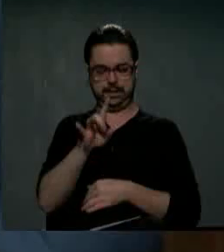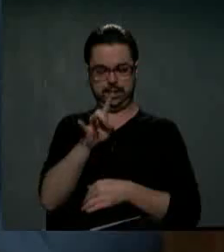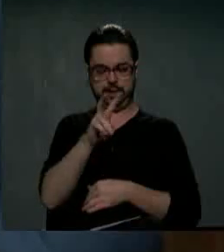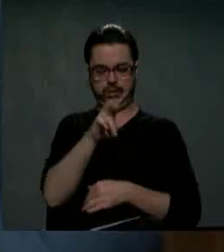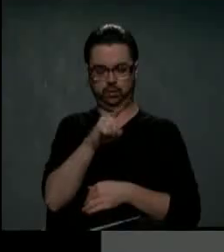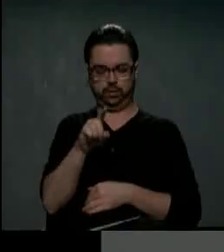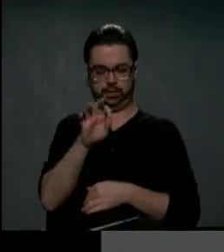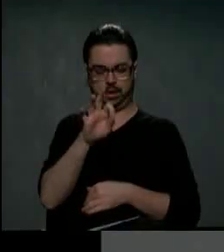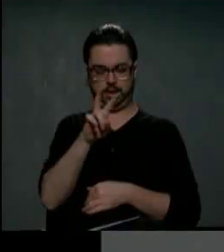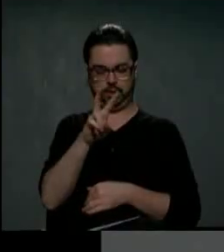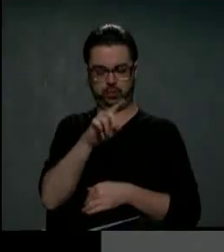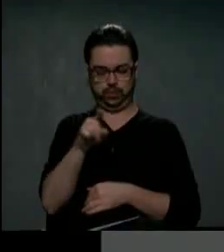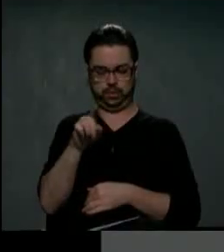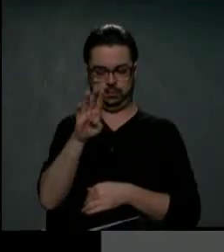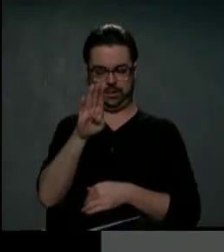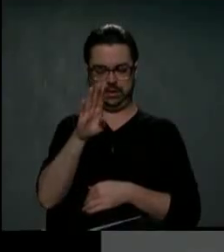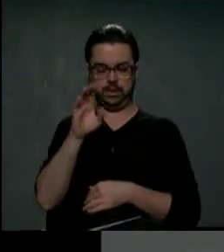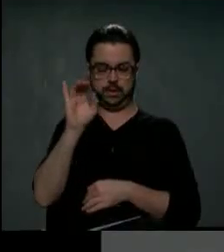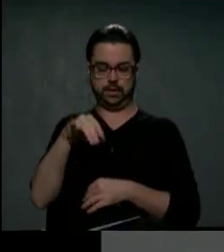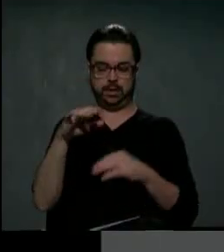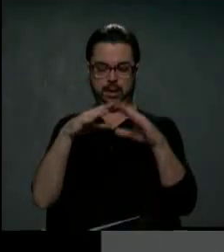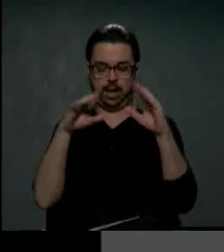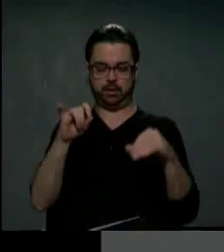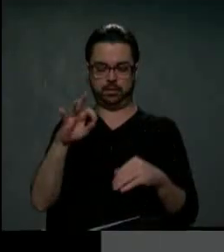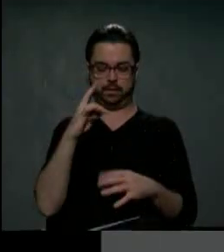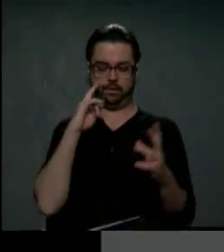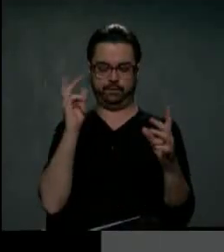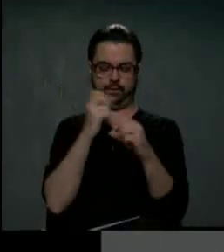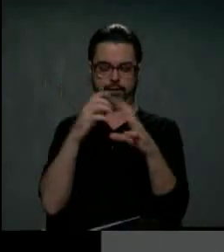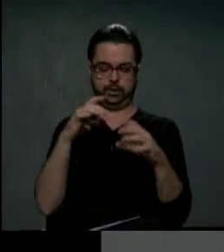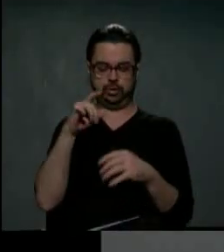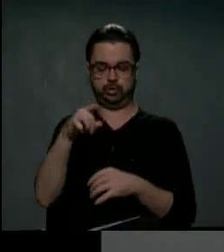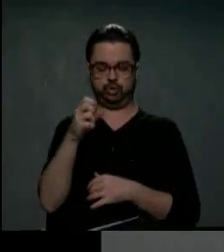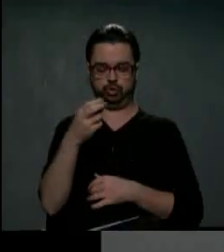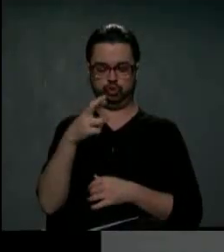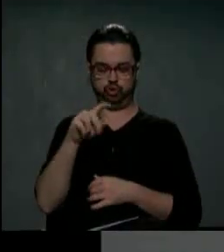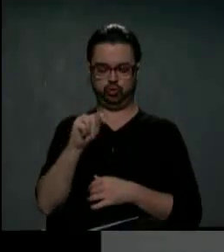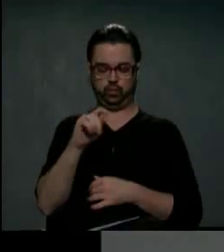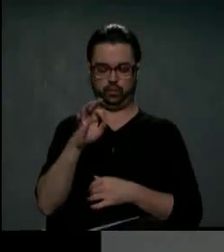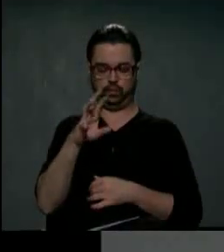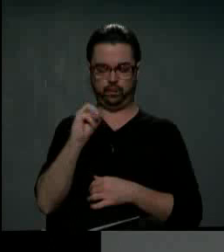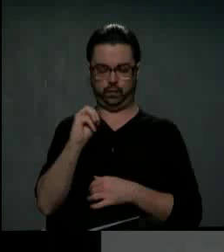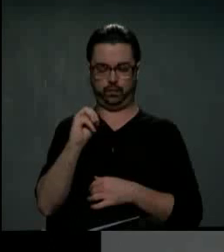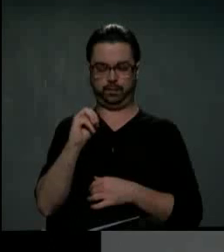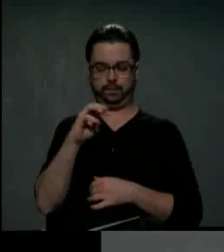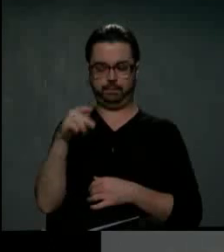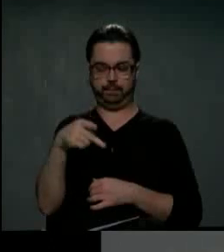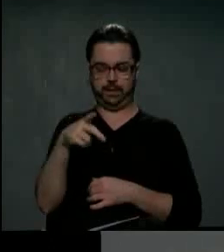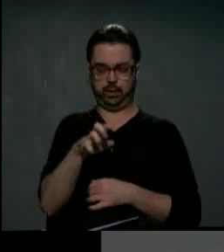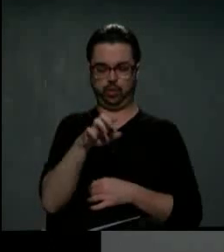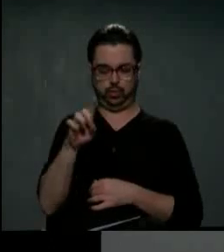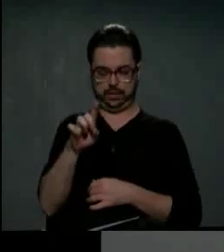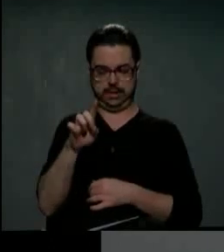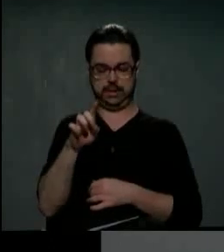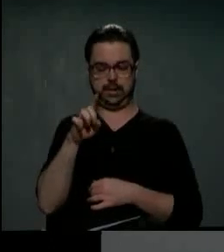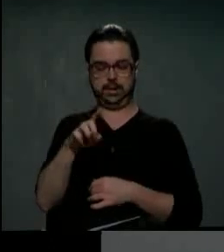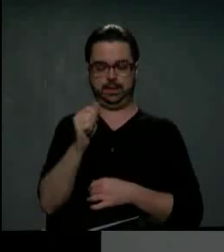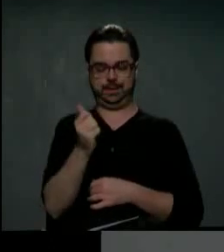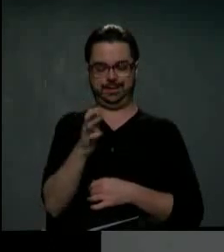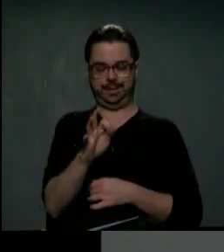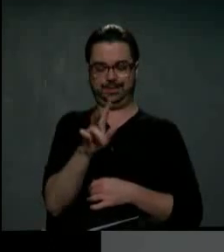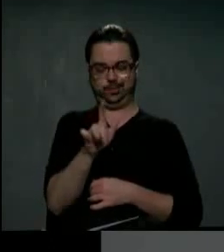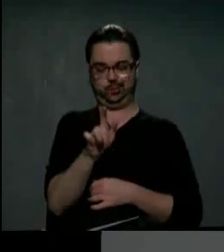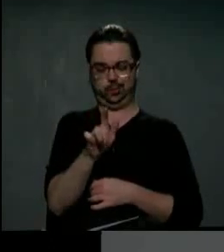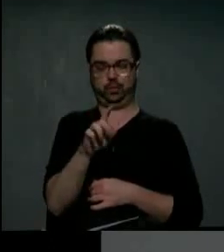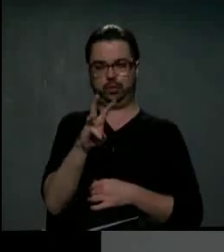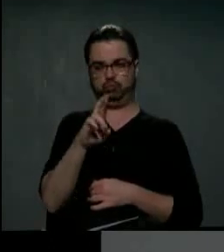Z-8292-B, the House of Vision, short form POD revocation, located at 1921 Wright Avenue. Staff recommends the current